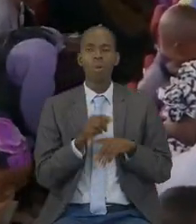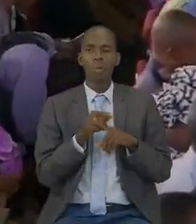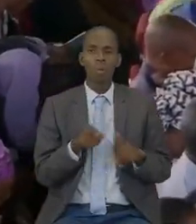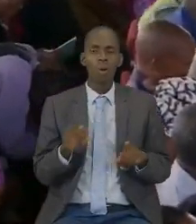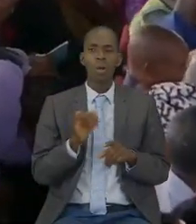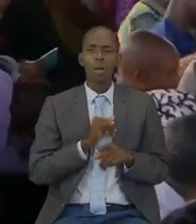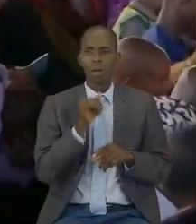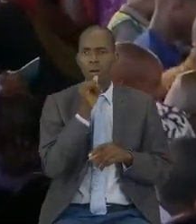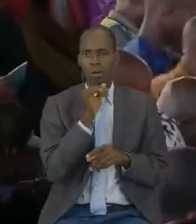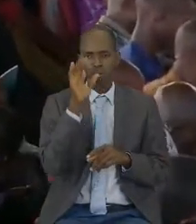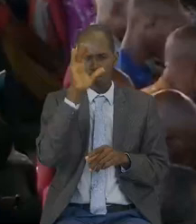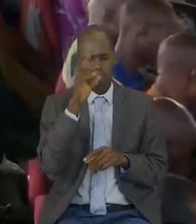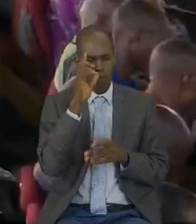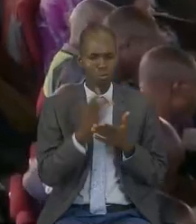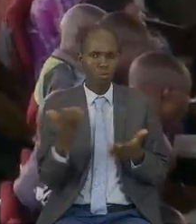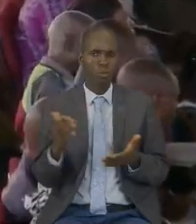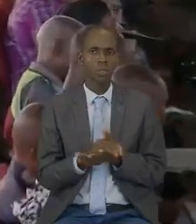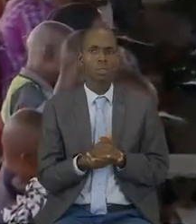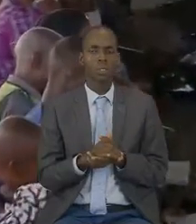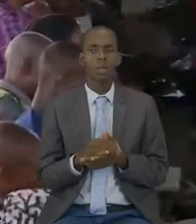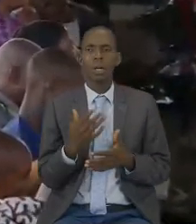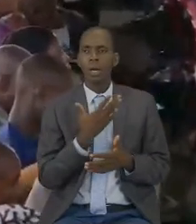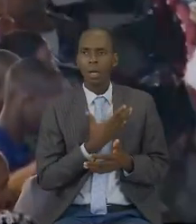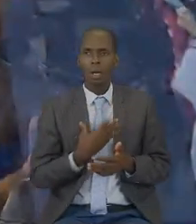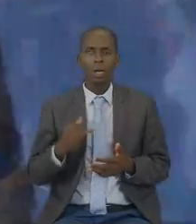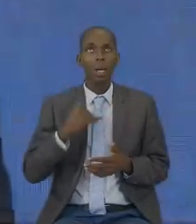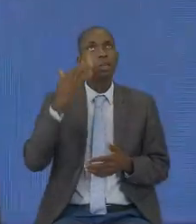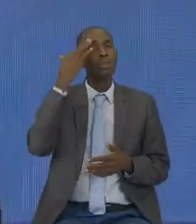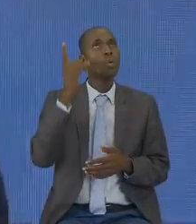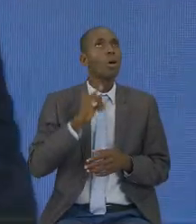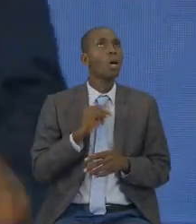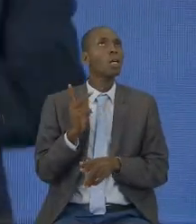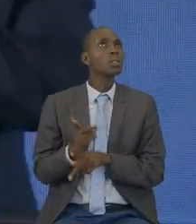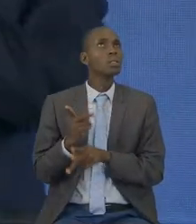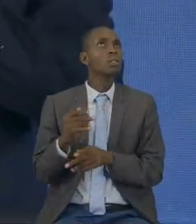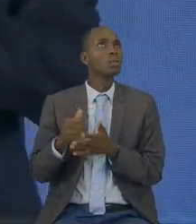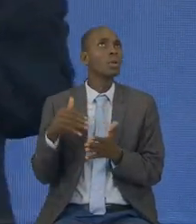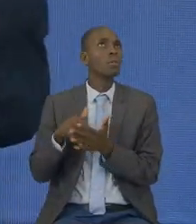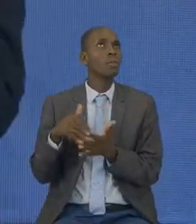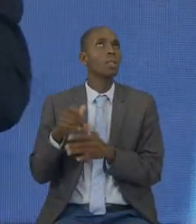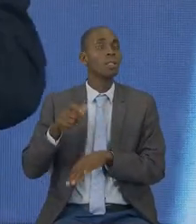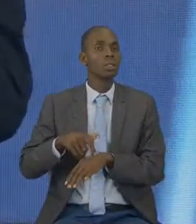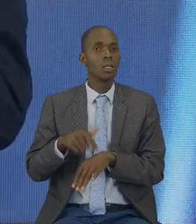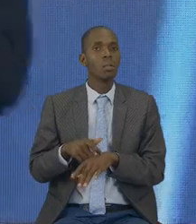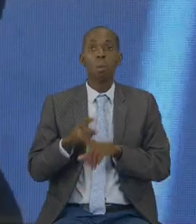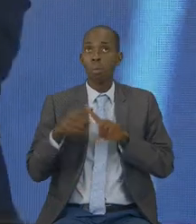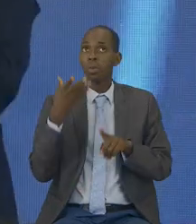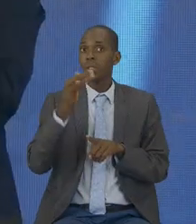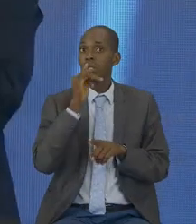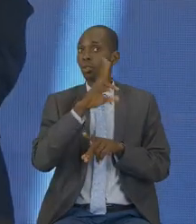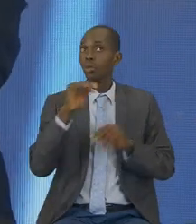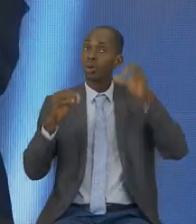for something. And I know where I always keep that thing, because if you have the habit